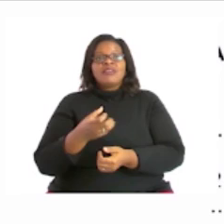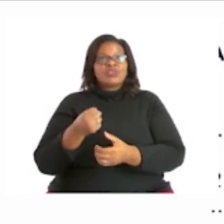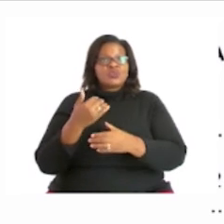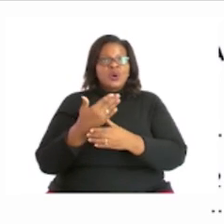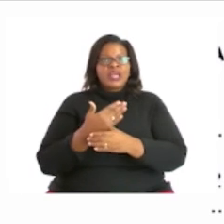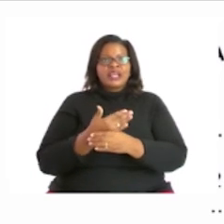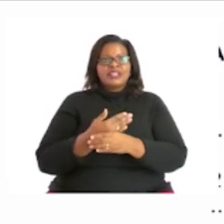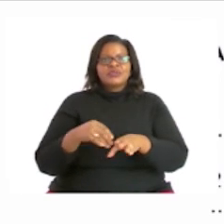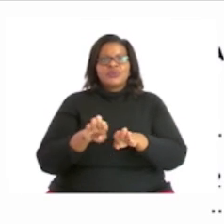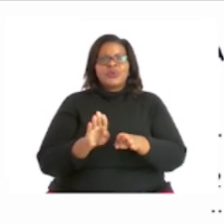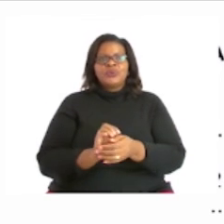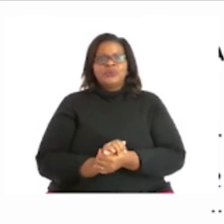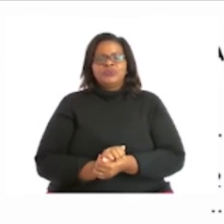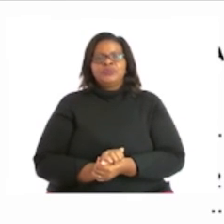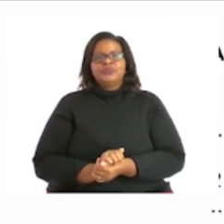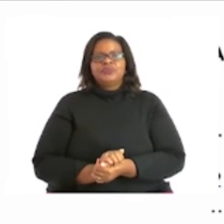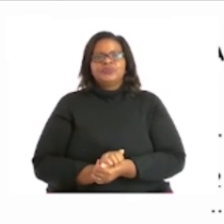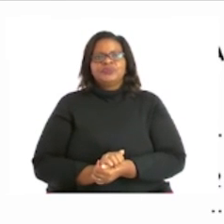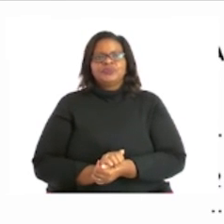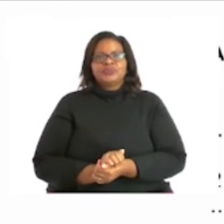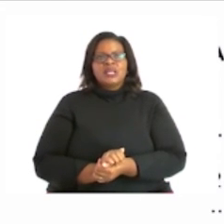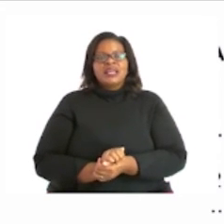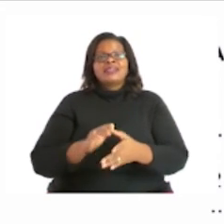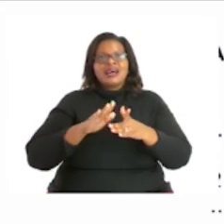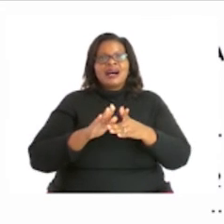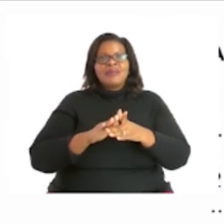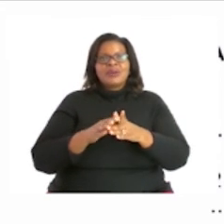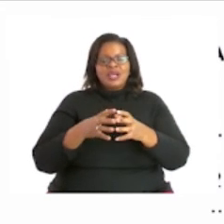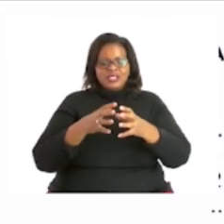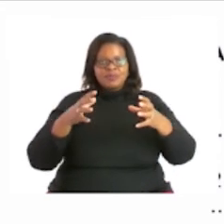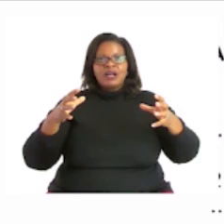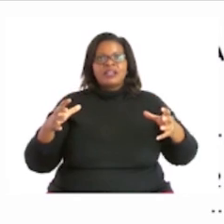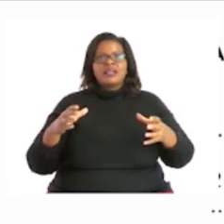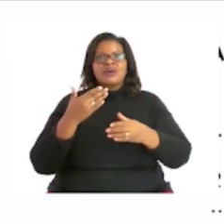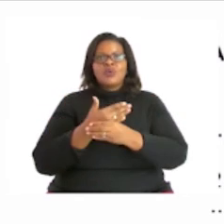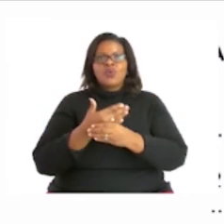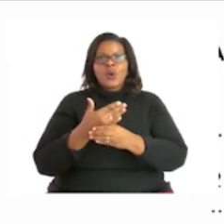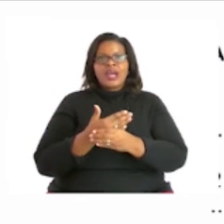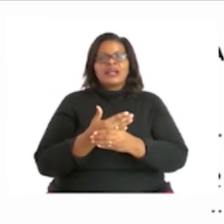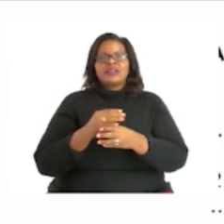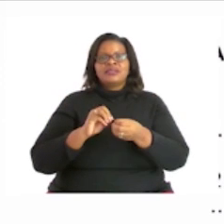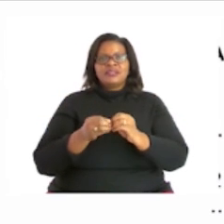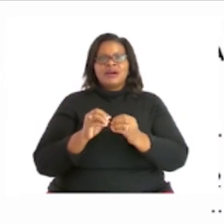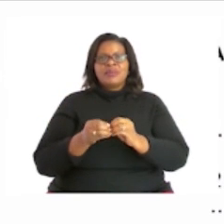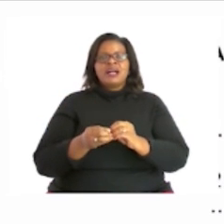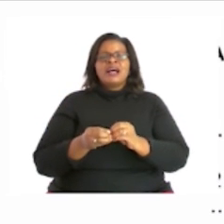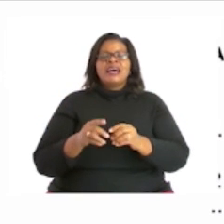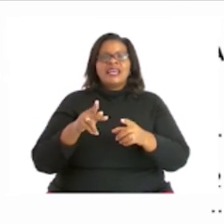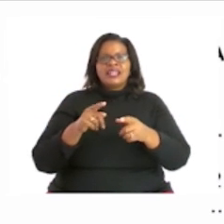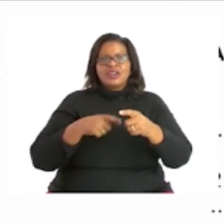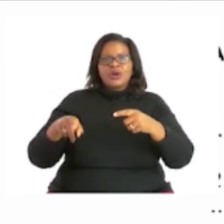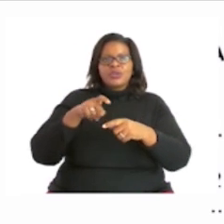to do. The activity is based on expanded notation and rounding off. Number 1, write the